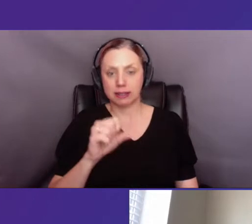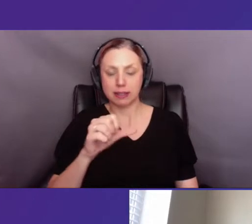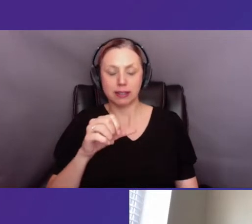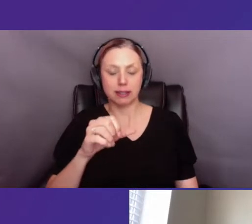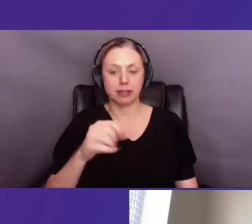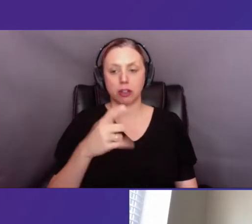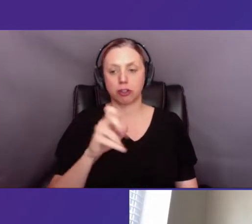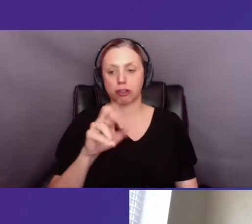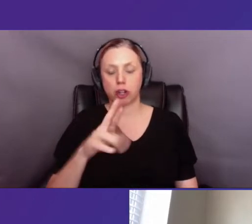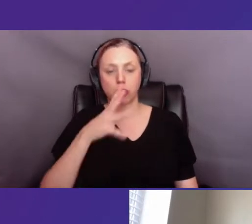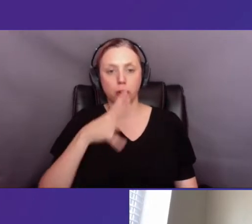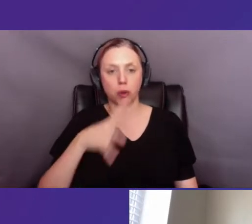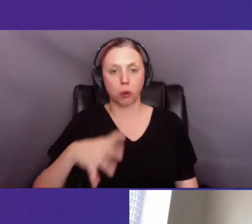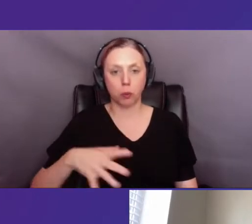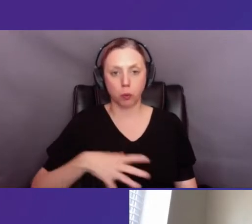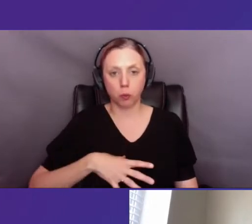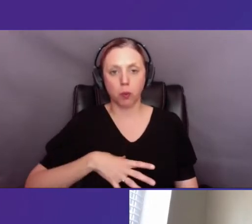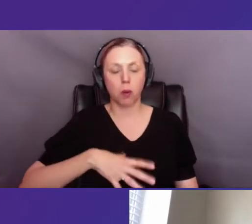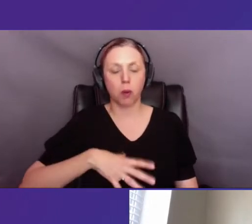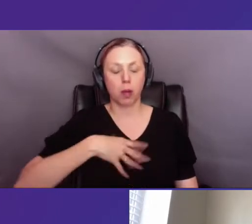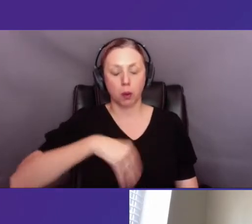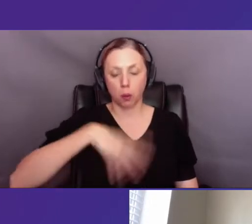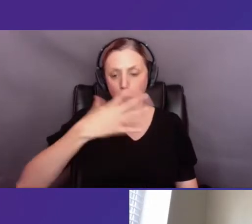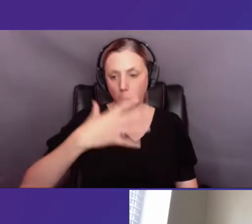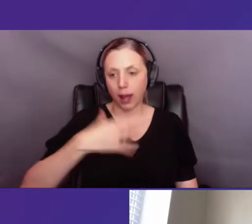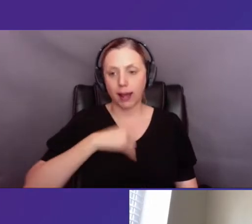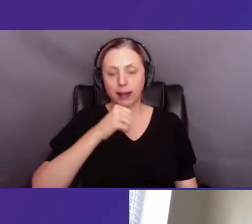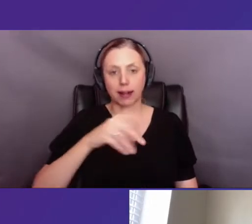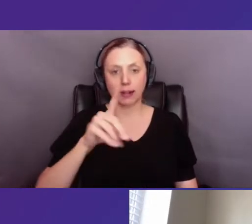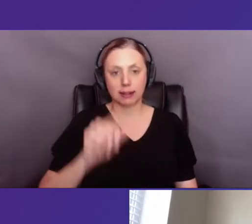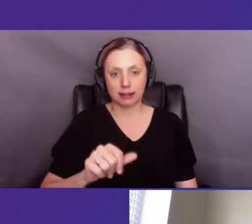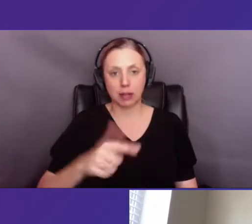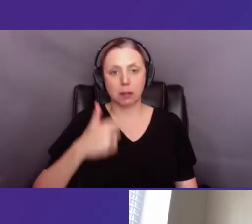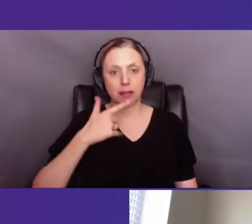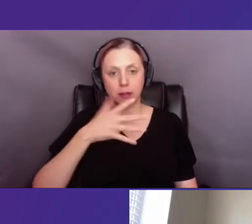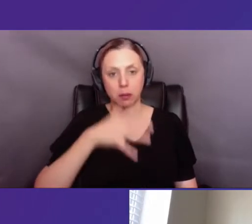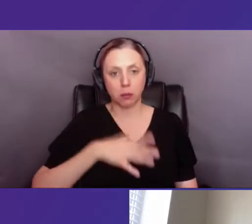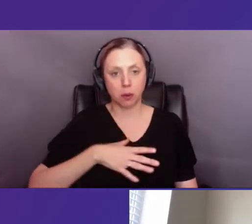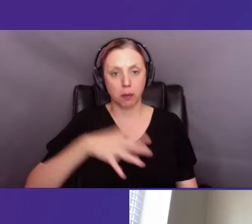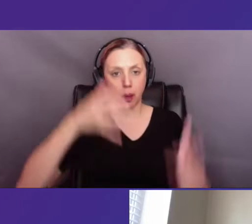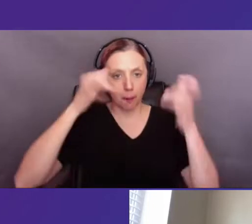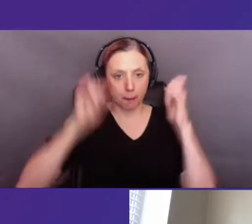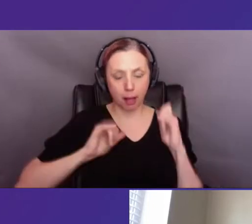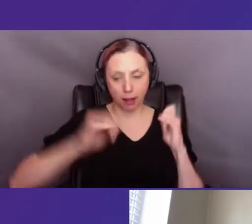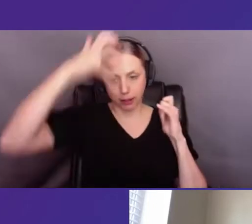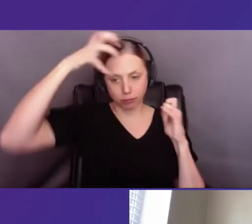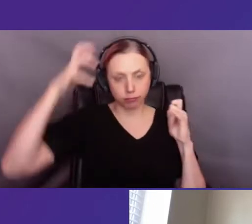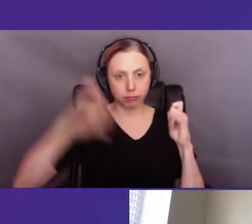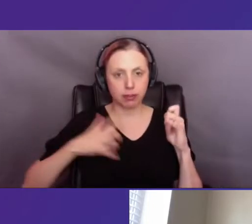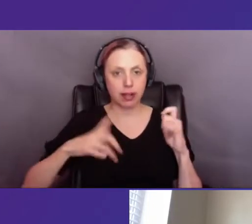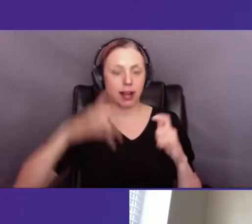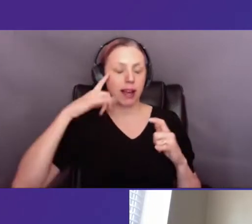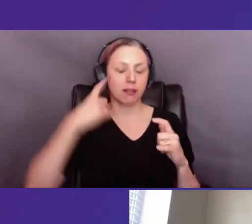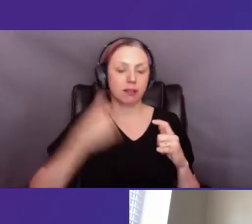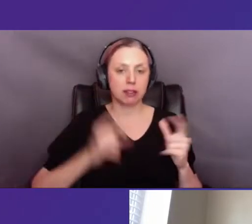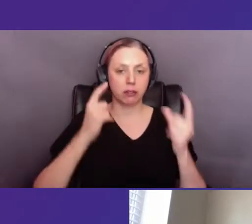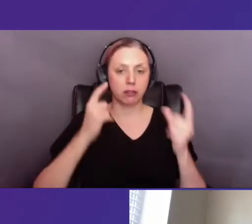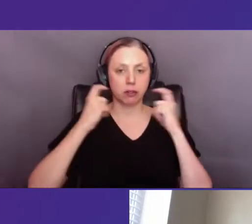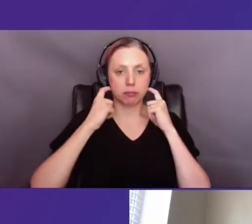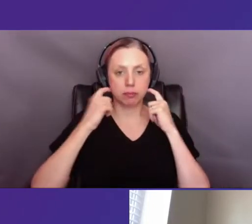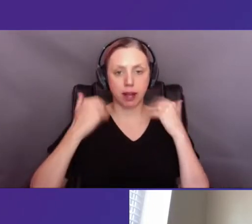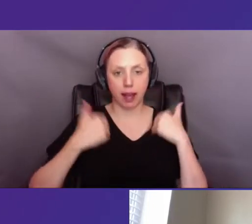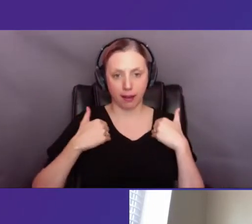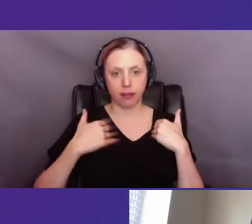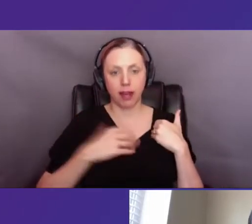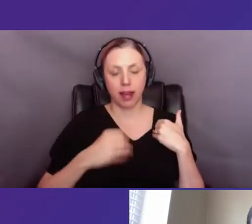hoodie top with long sleeves. I have blonde hair parted to the side. I have some silver, long, kind of dangly earrings on,